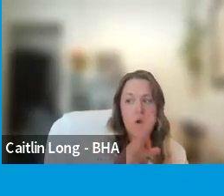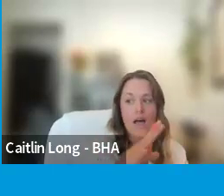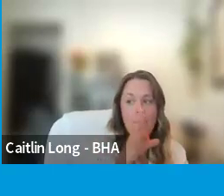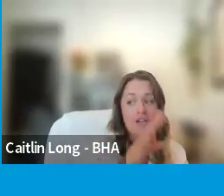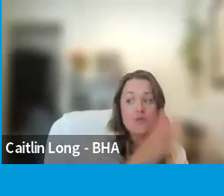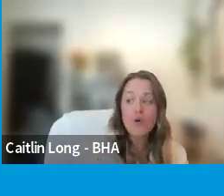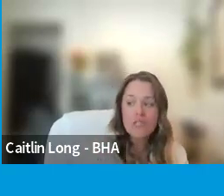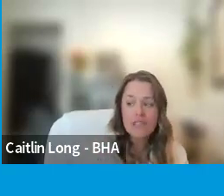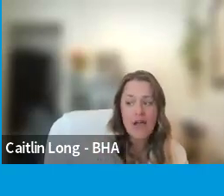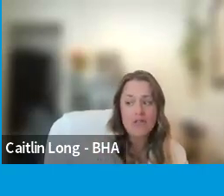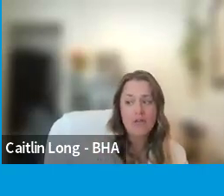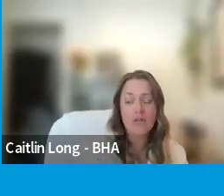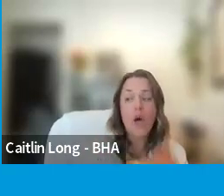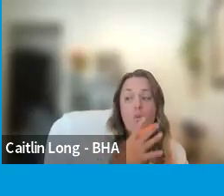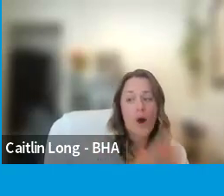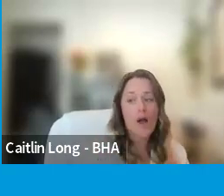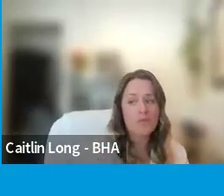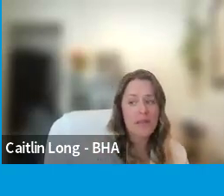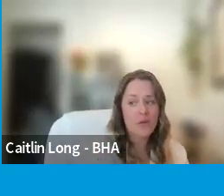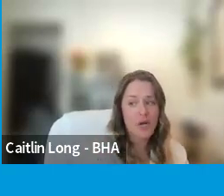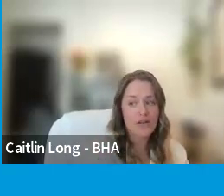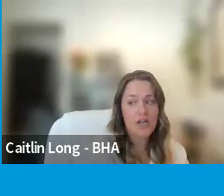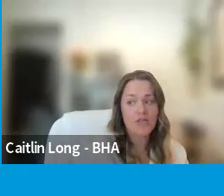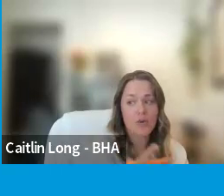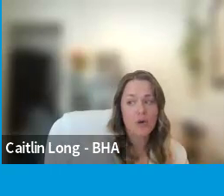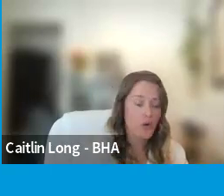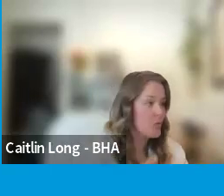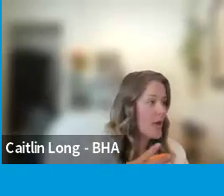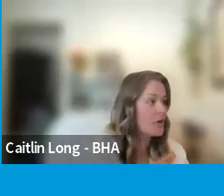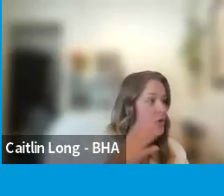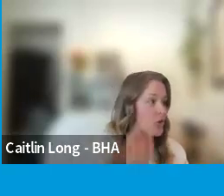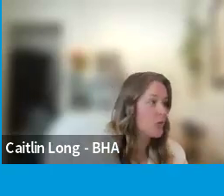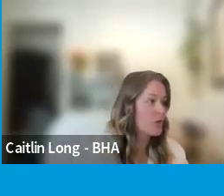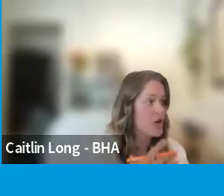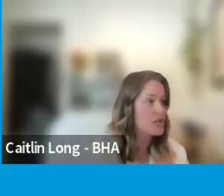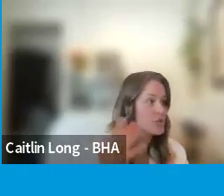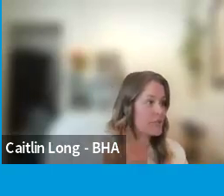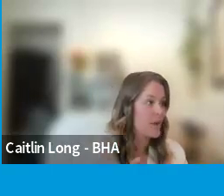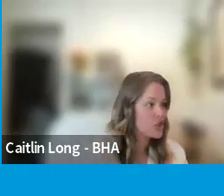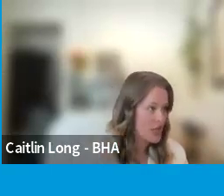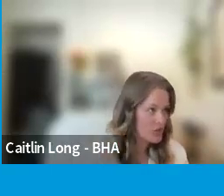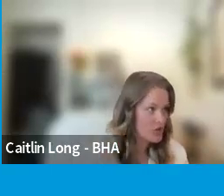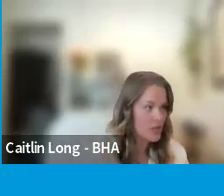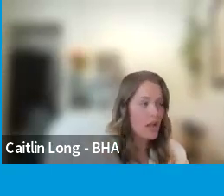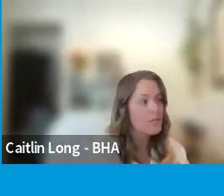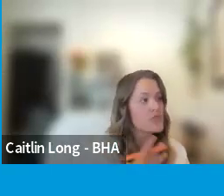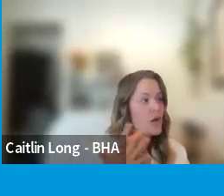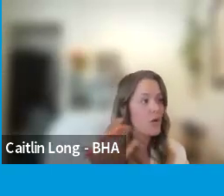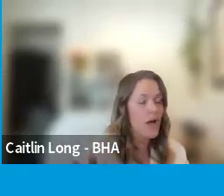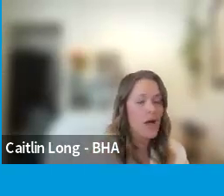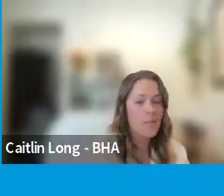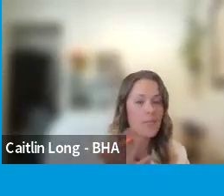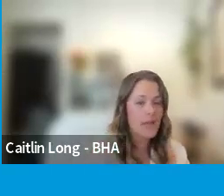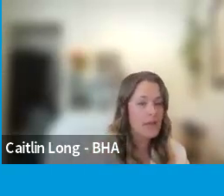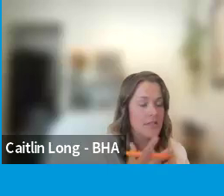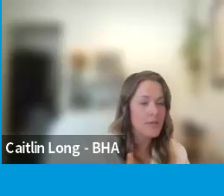such as what matters most to this council, what problems that we're trying to solve and for whom are we trying to inspire change.